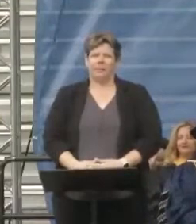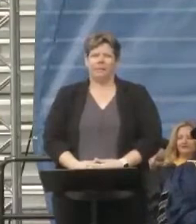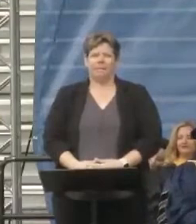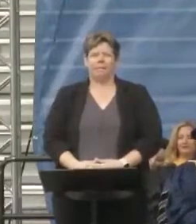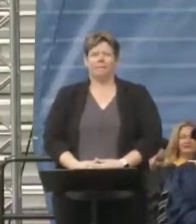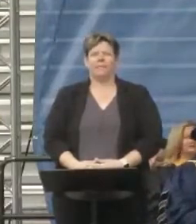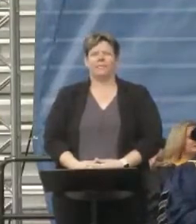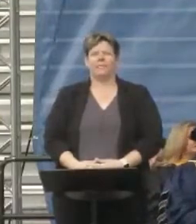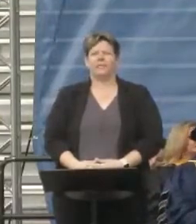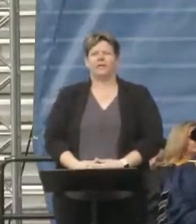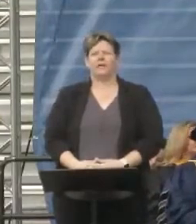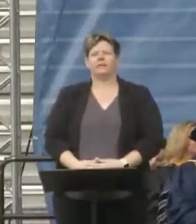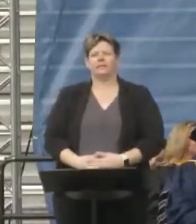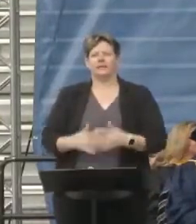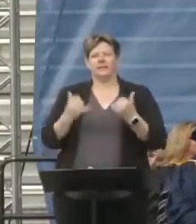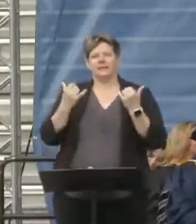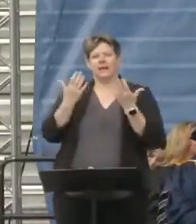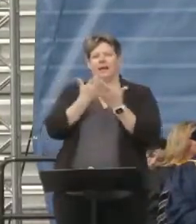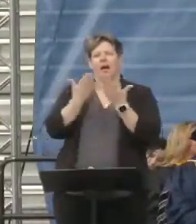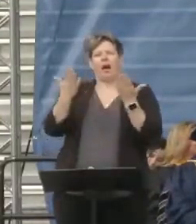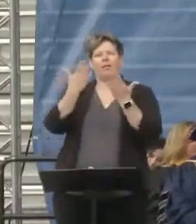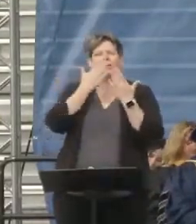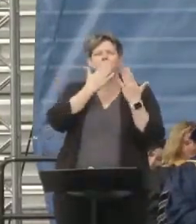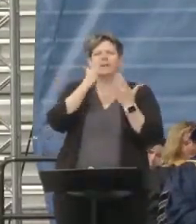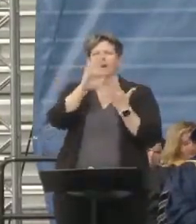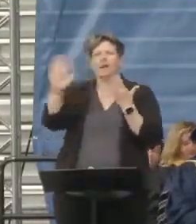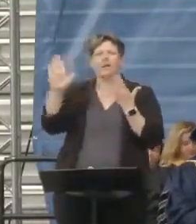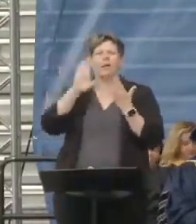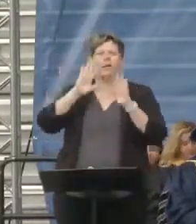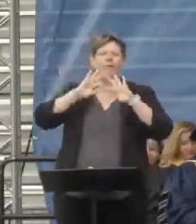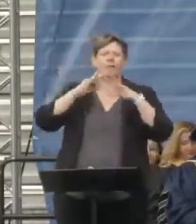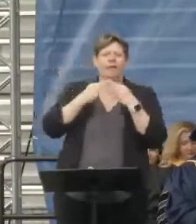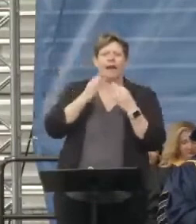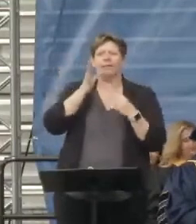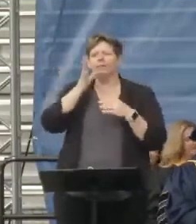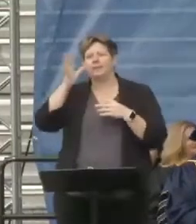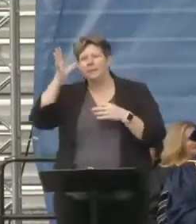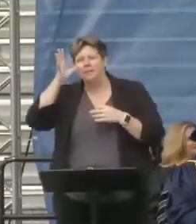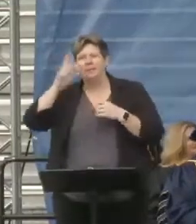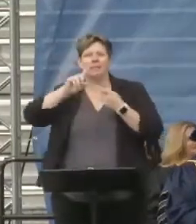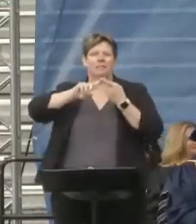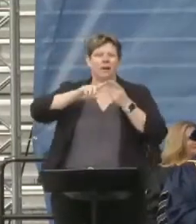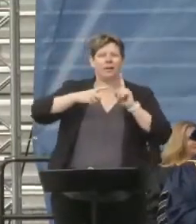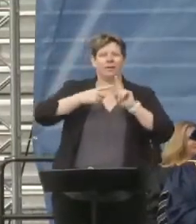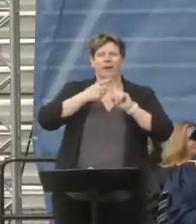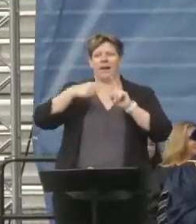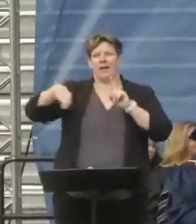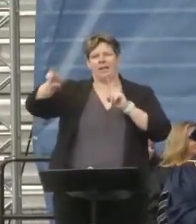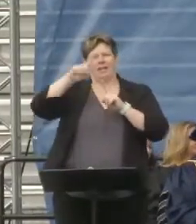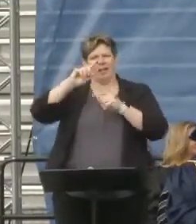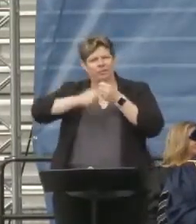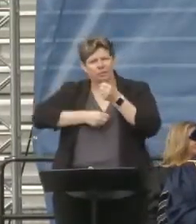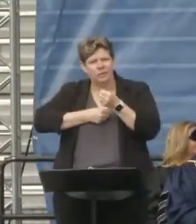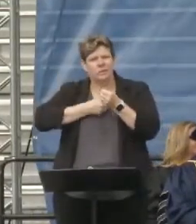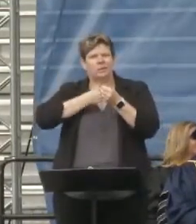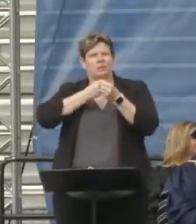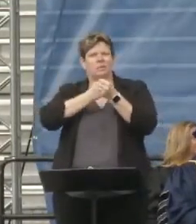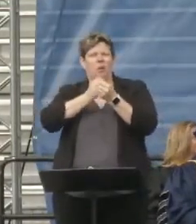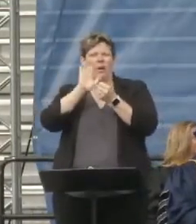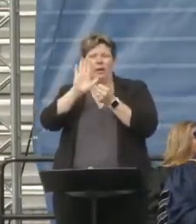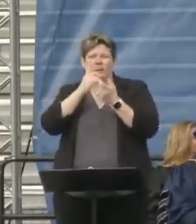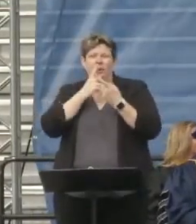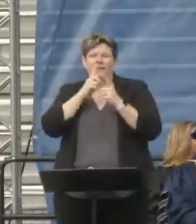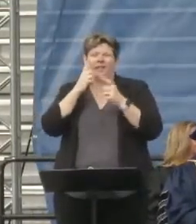I now want to recognize your parents, family members, friends who've invested in your success for